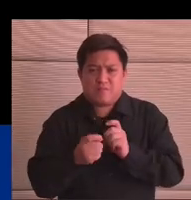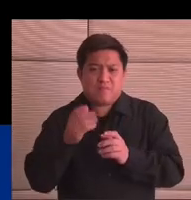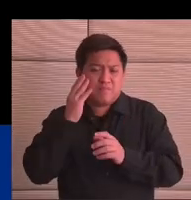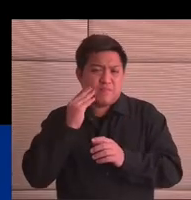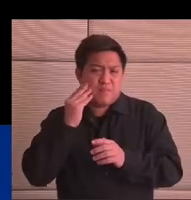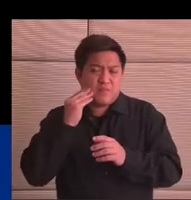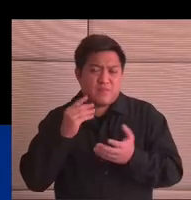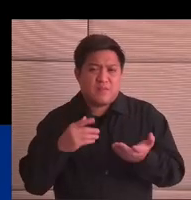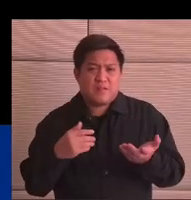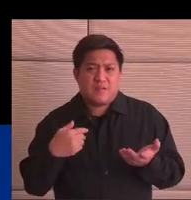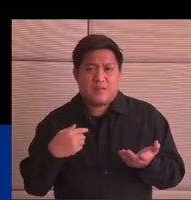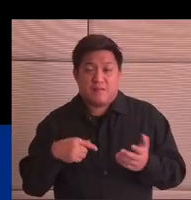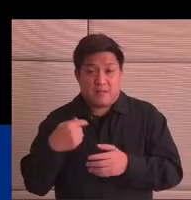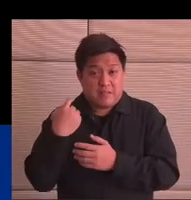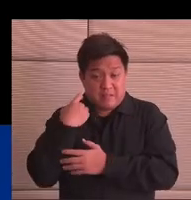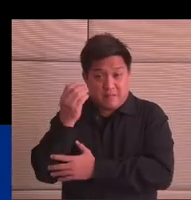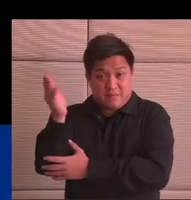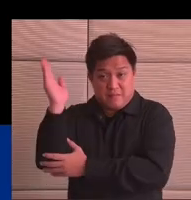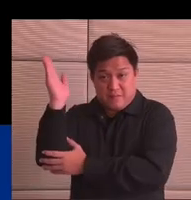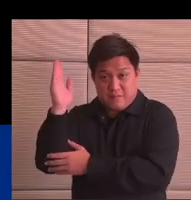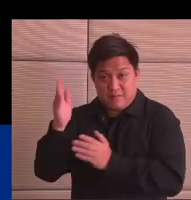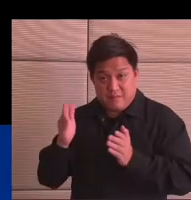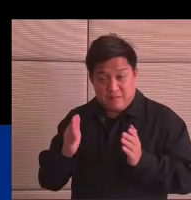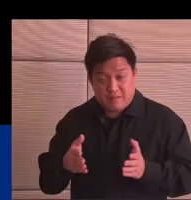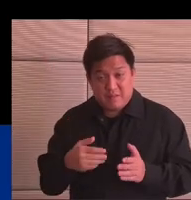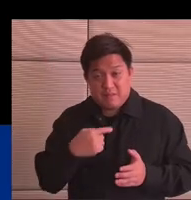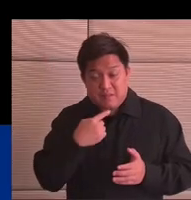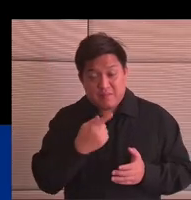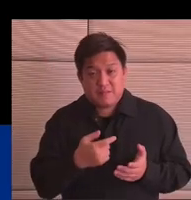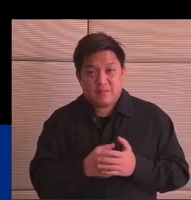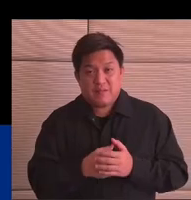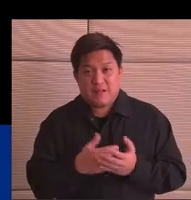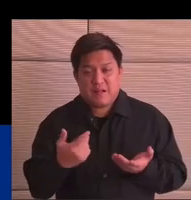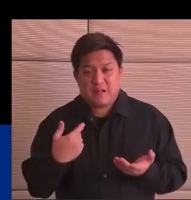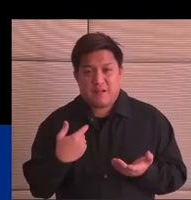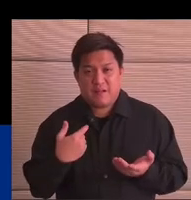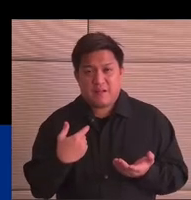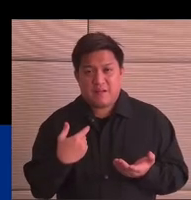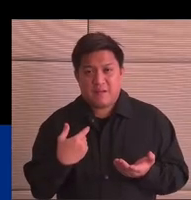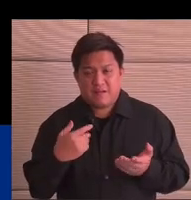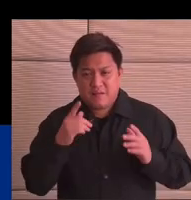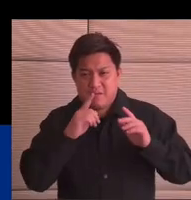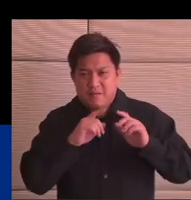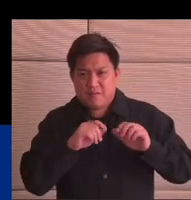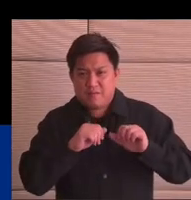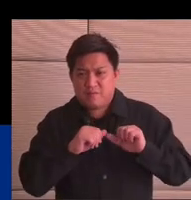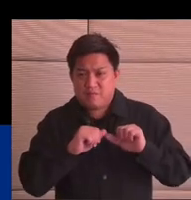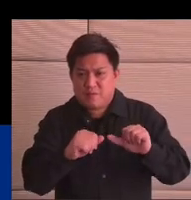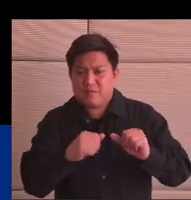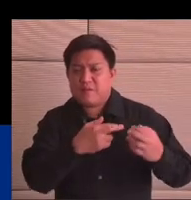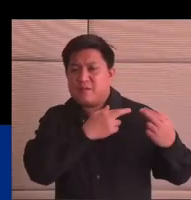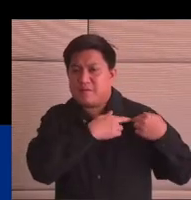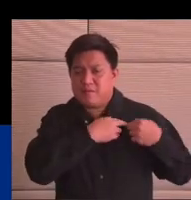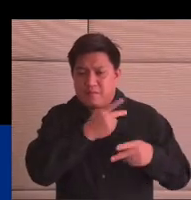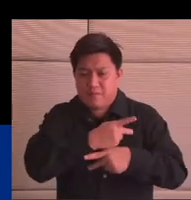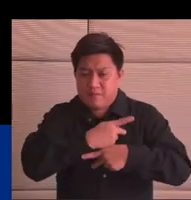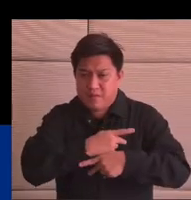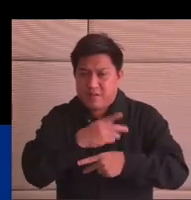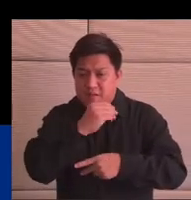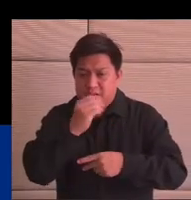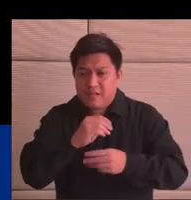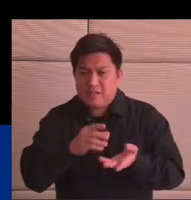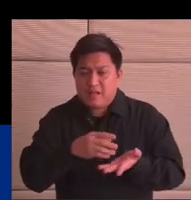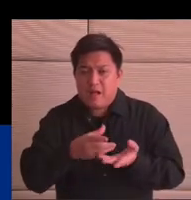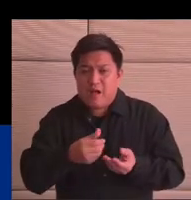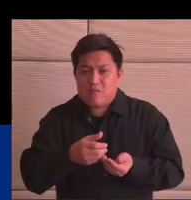already mentioned by our speaker. And of course, we grapple with unsustainable and irresponsible production and